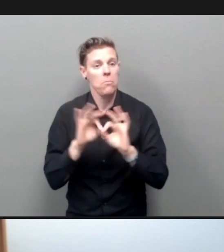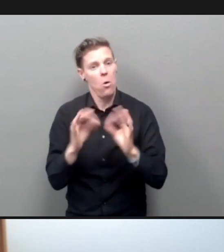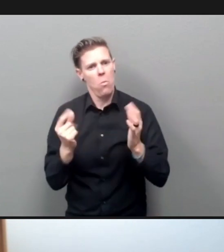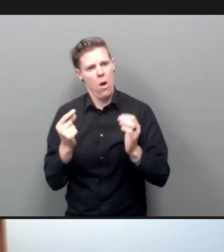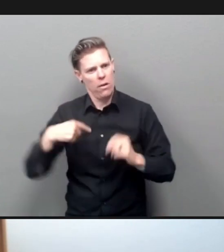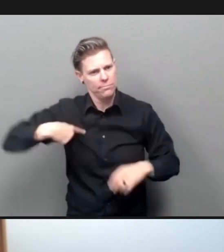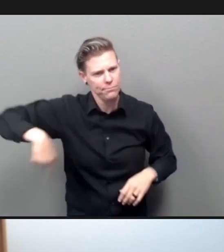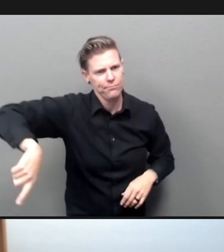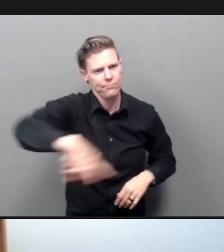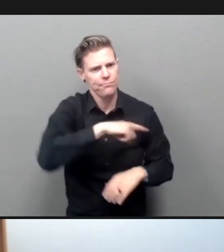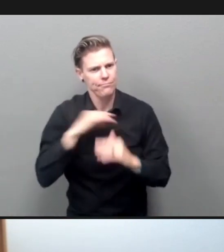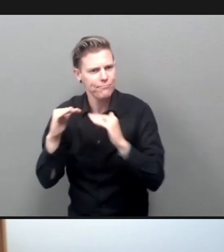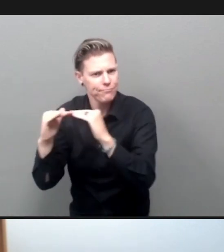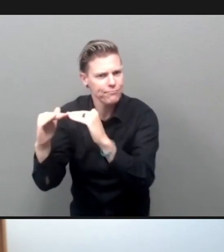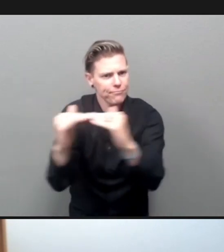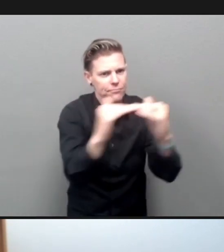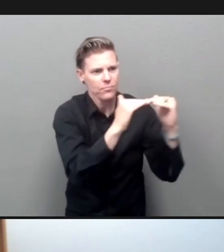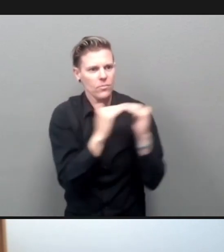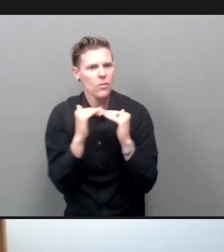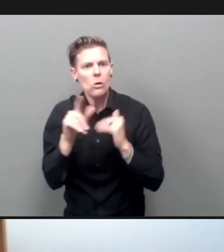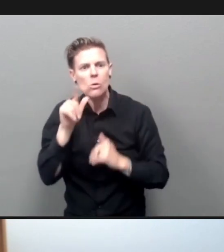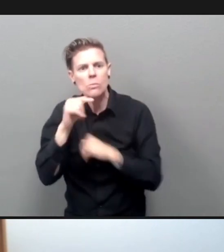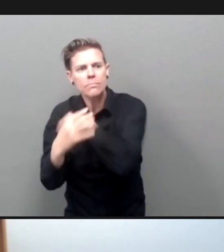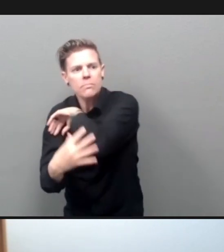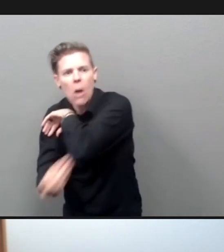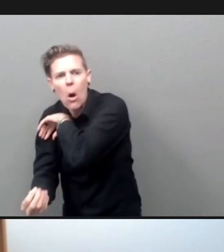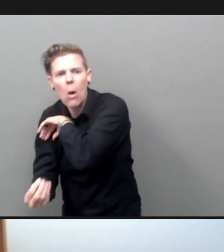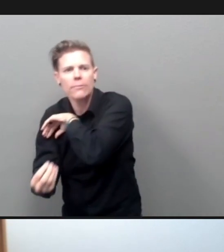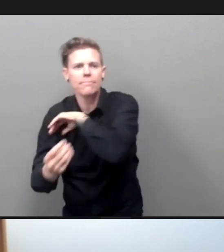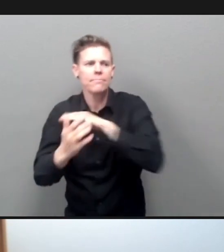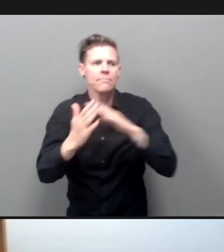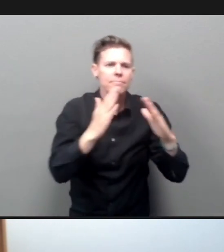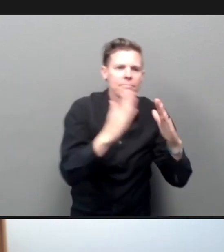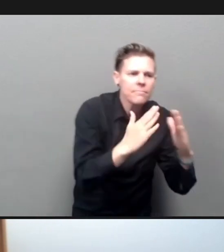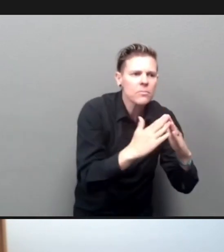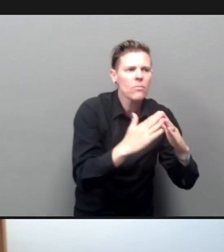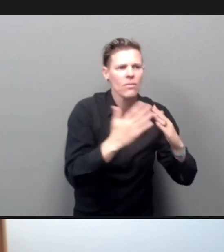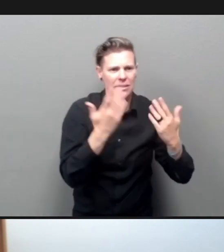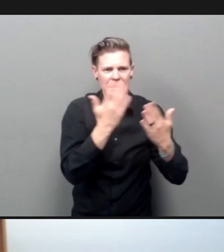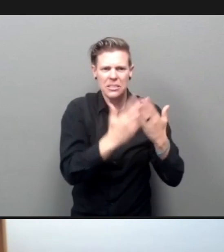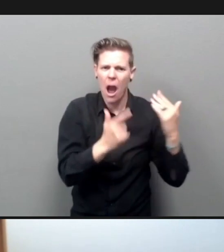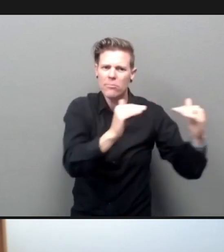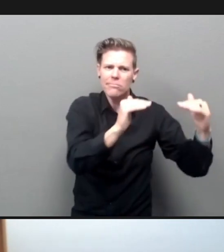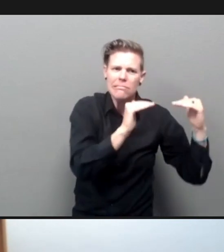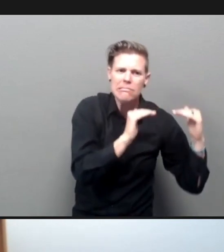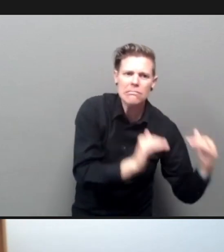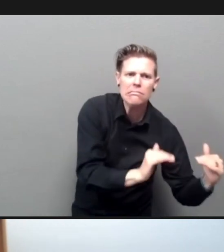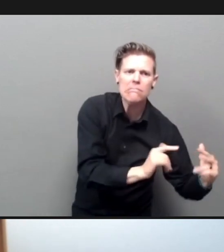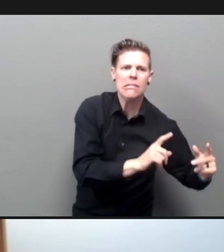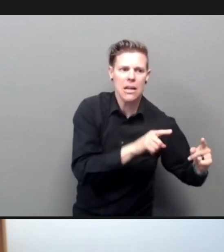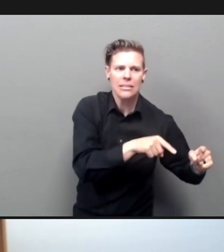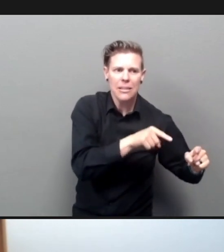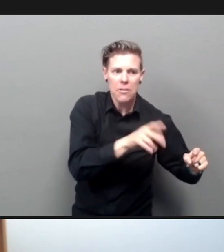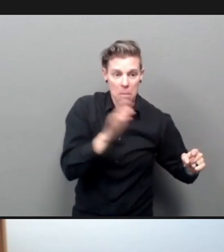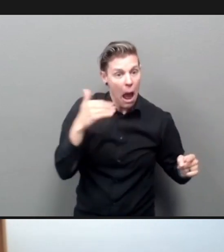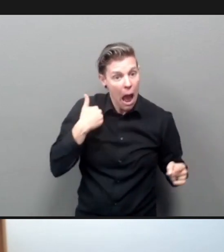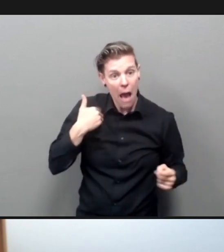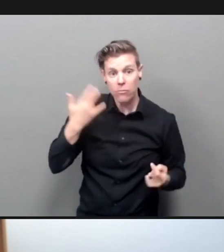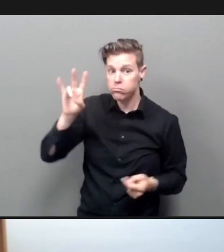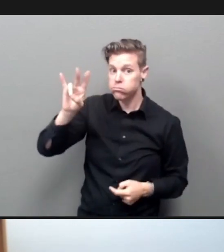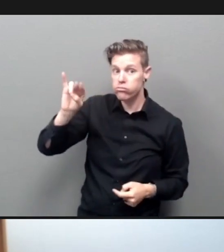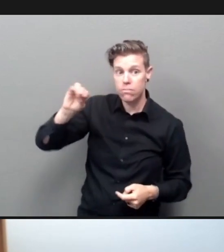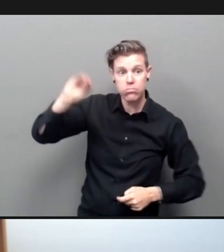vulnerable populations, that there is a gap, right? Even though we're over 70% vaccinated, there's groups that aren't